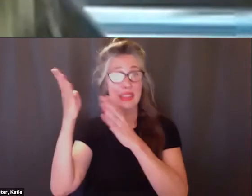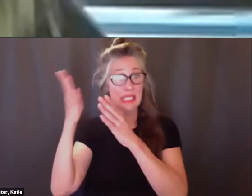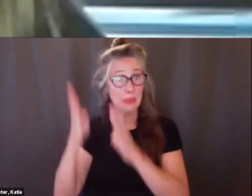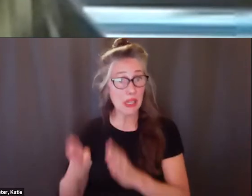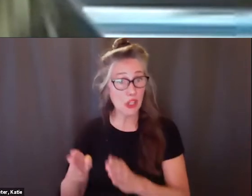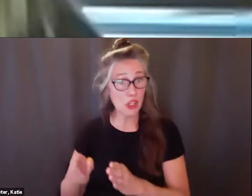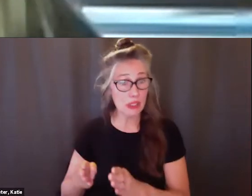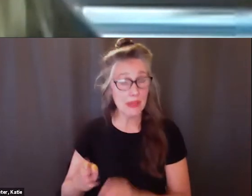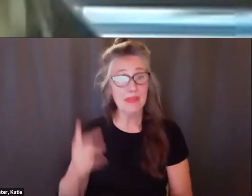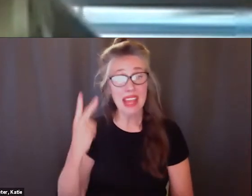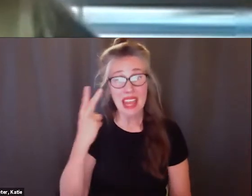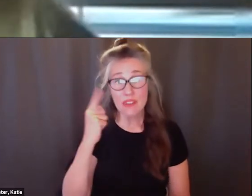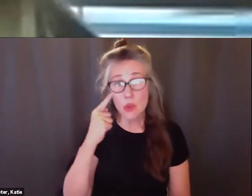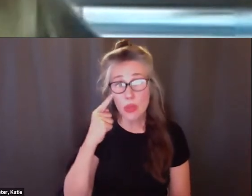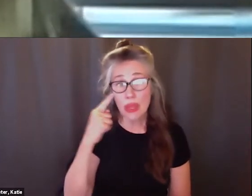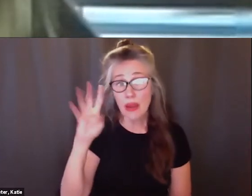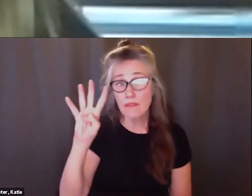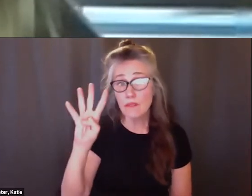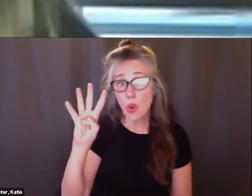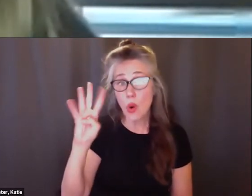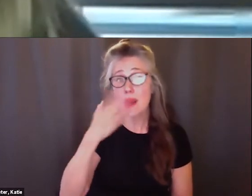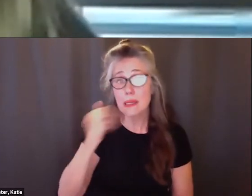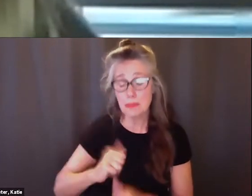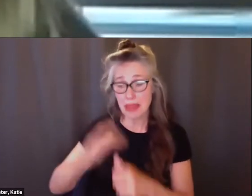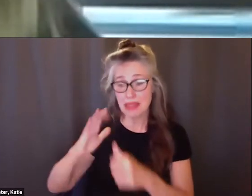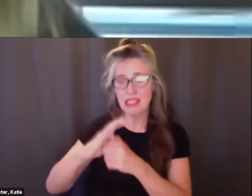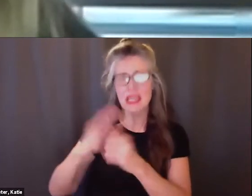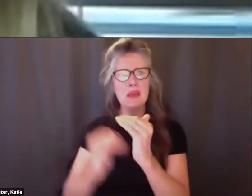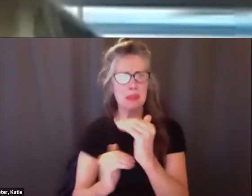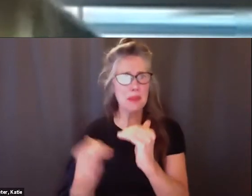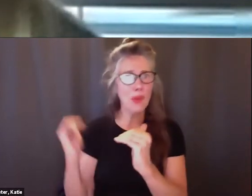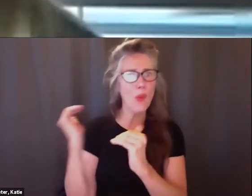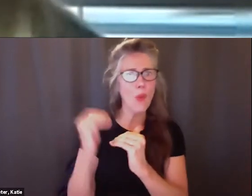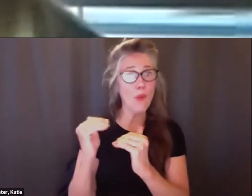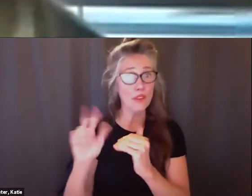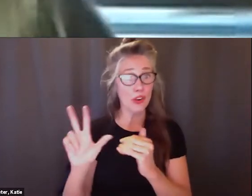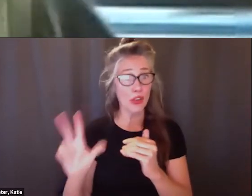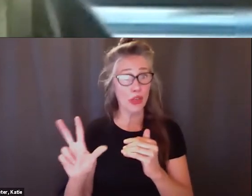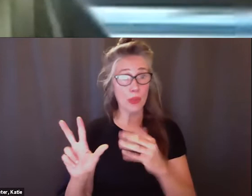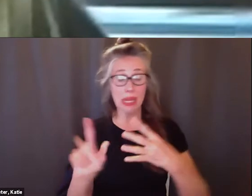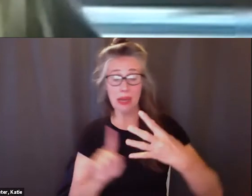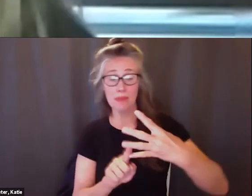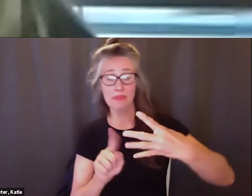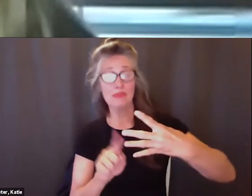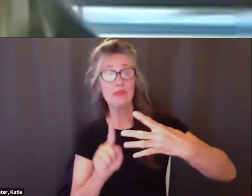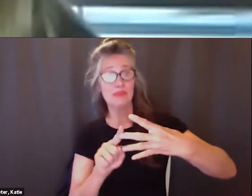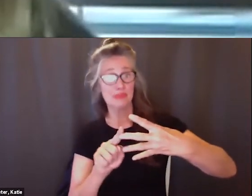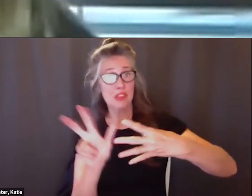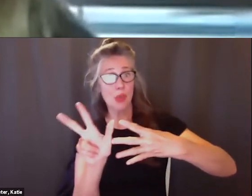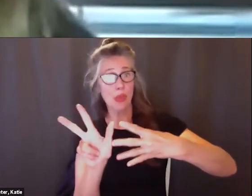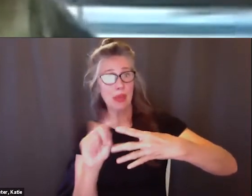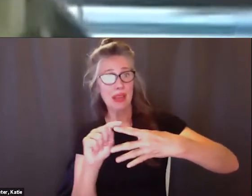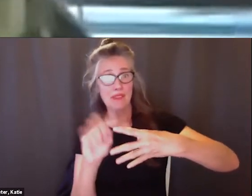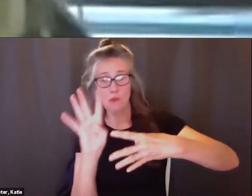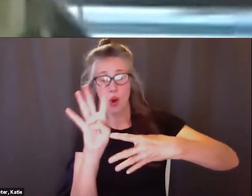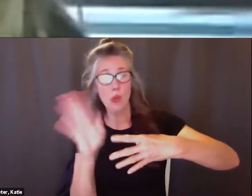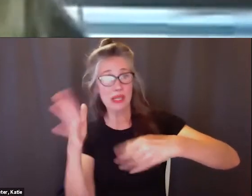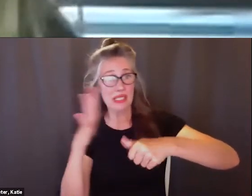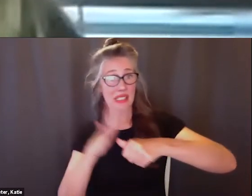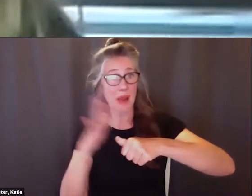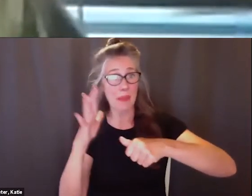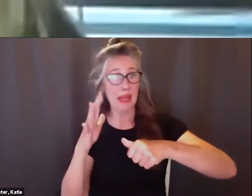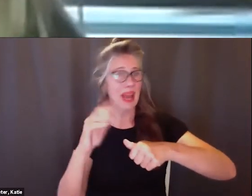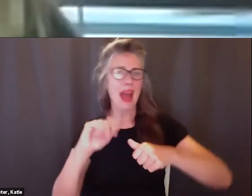of a 4 as the highest, everybody was well over a 3. And of course, you know, statistically, it would be impossible to